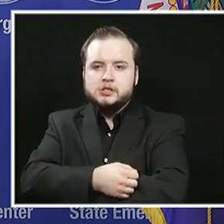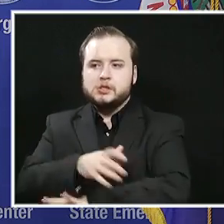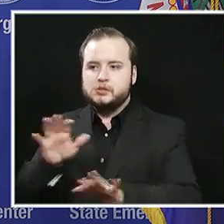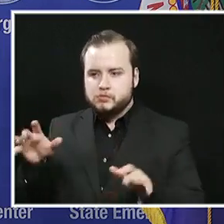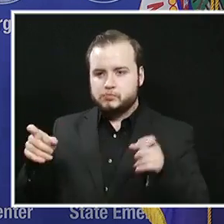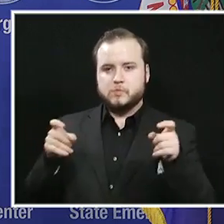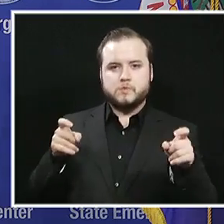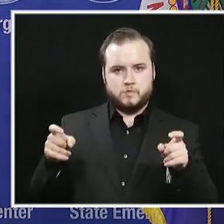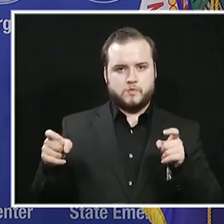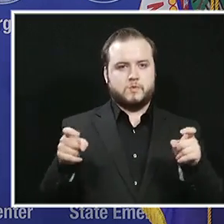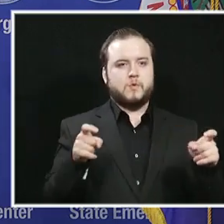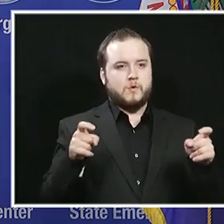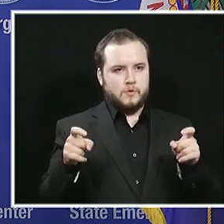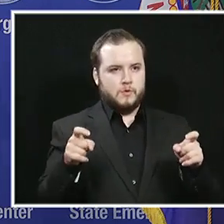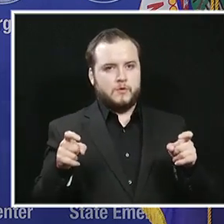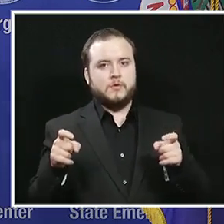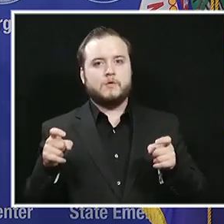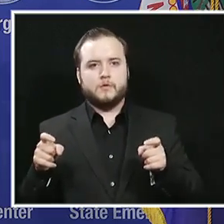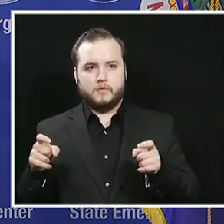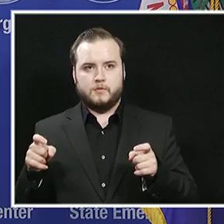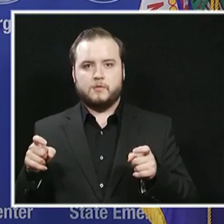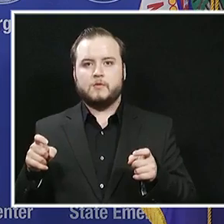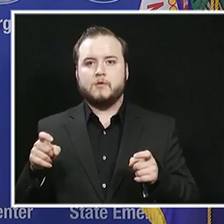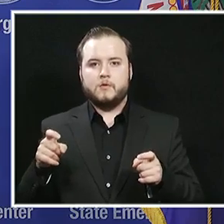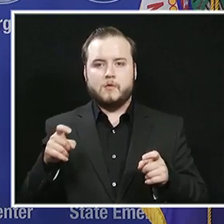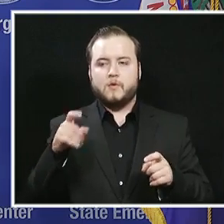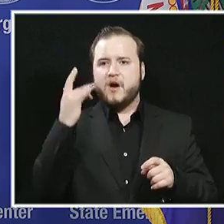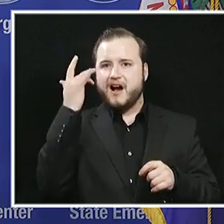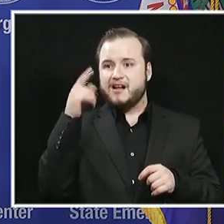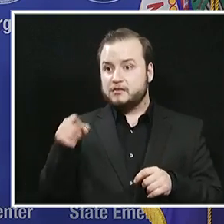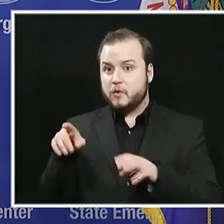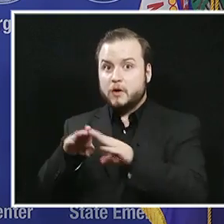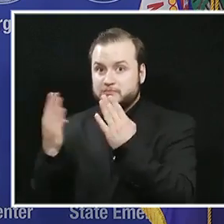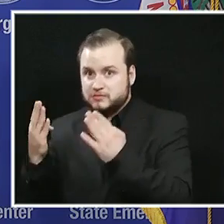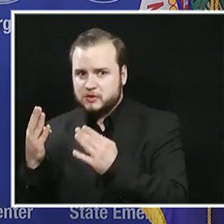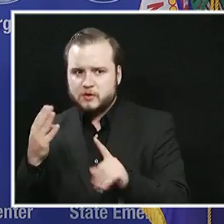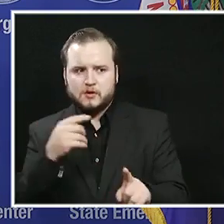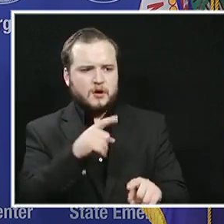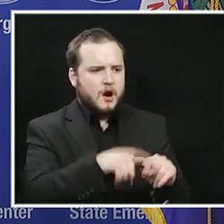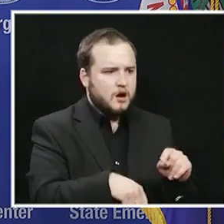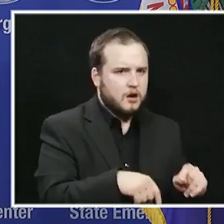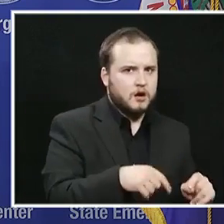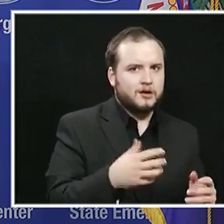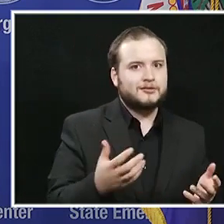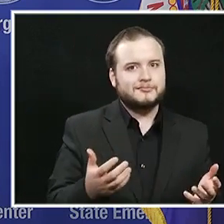right. And that's what we're trying to figure out. We want to get there. So I think for all of us,